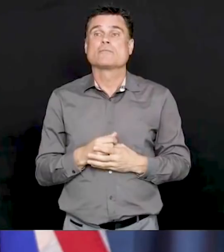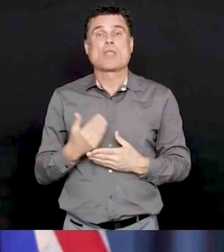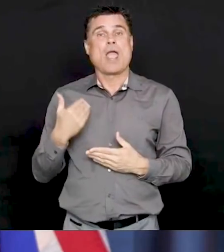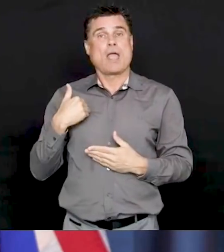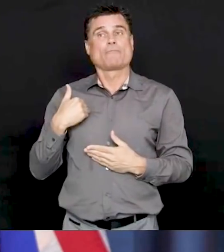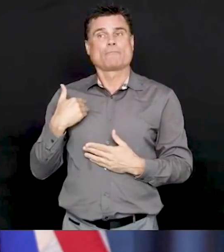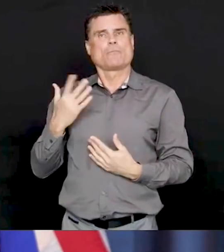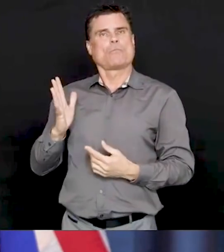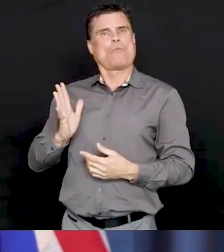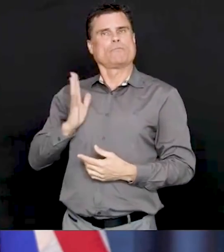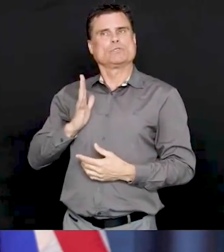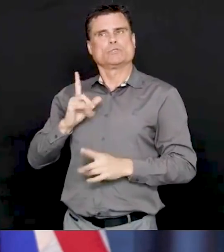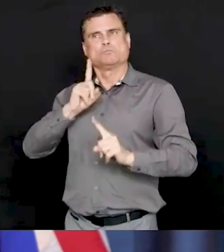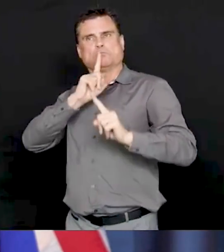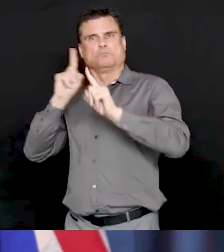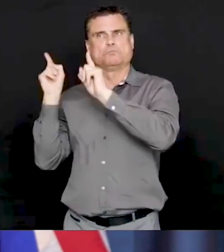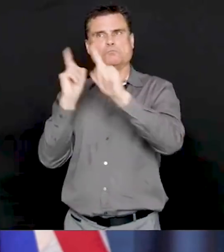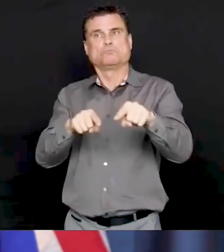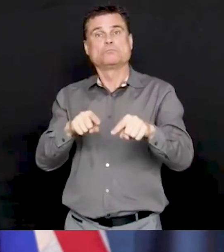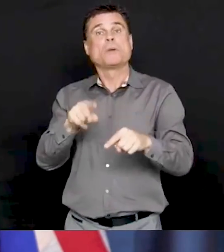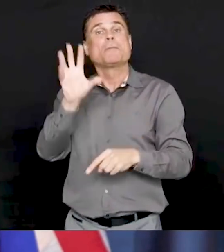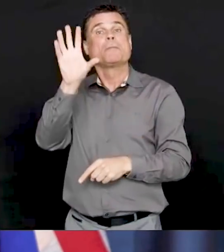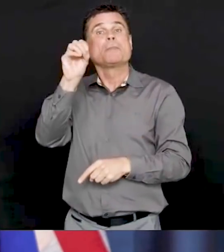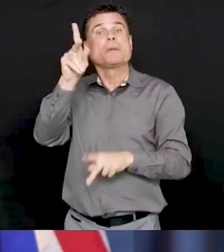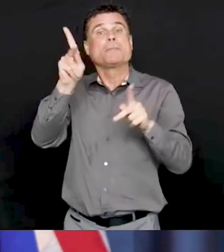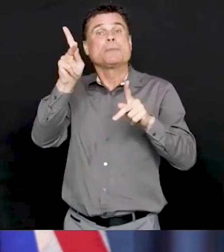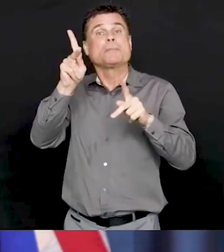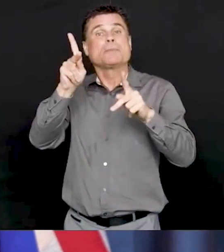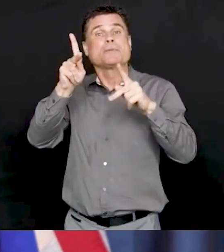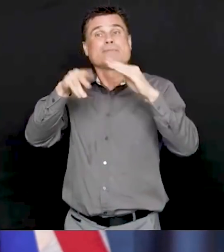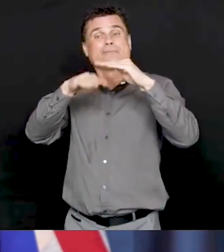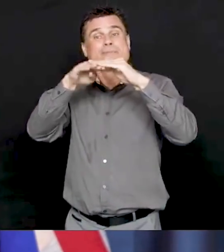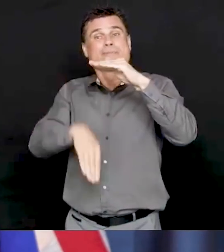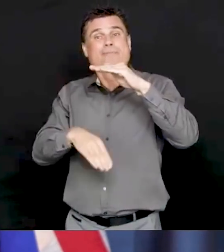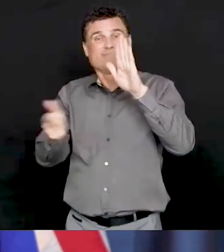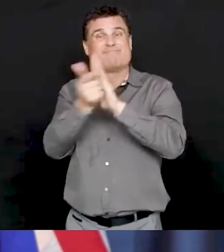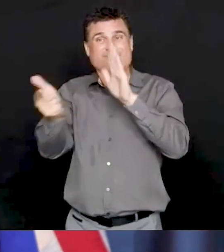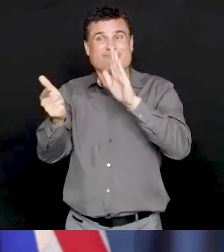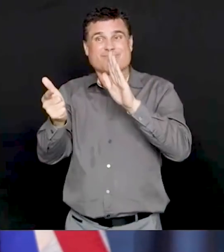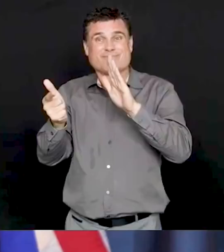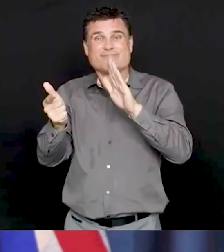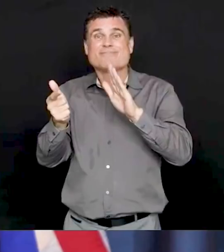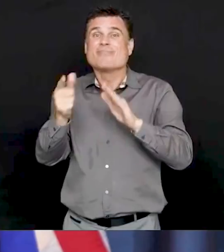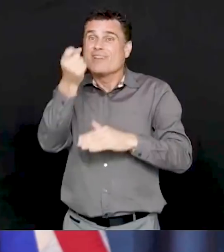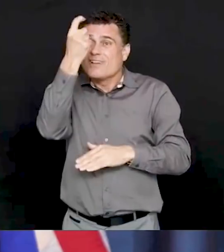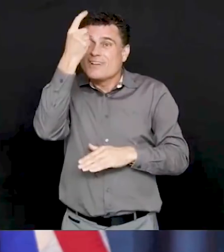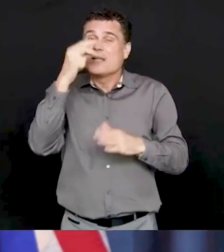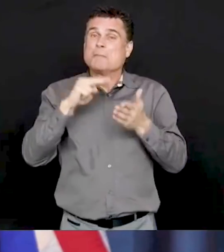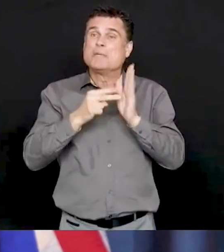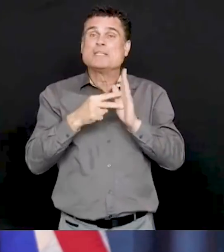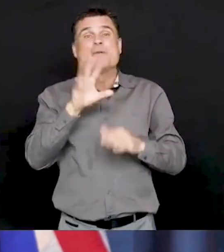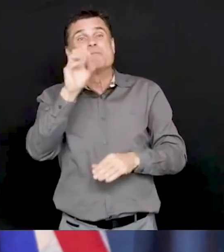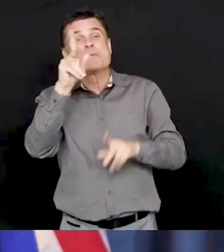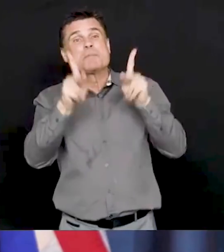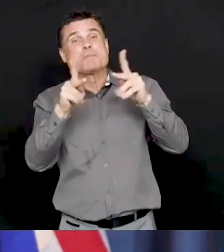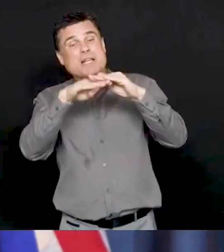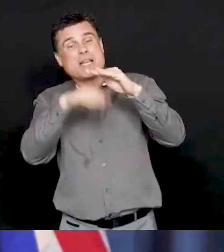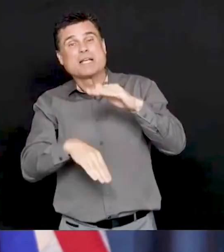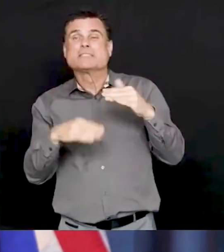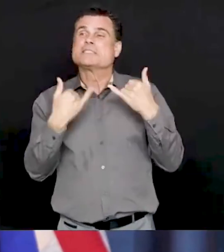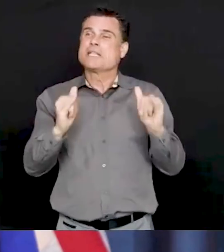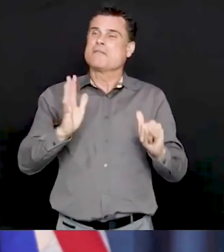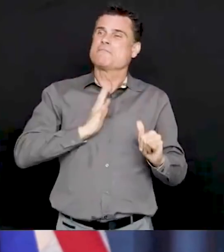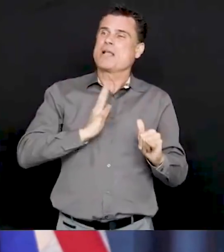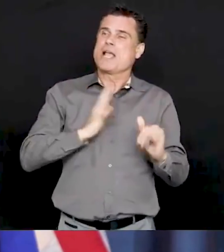lightly. 50, it was only a number there where we thought it was manageable to have social